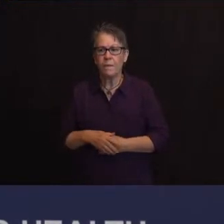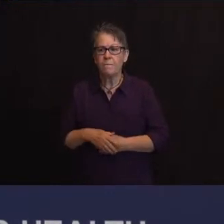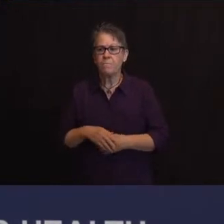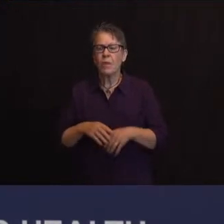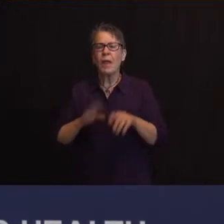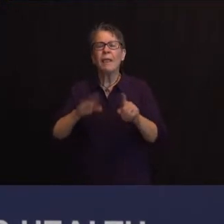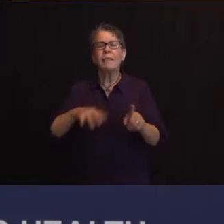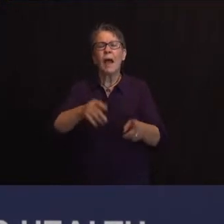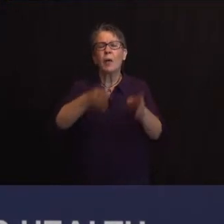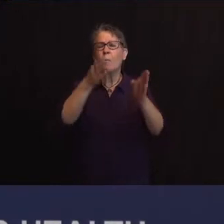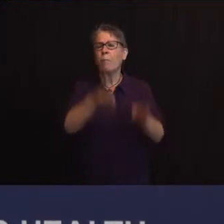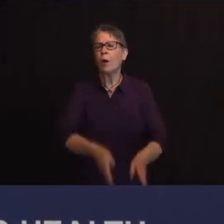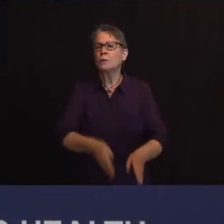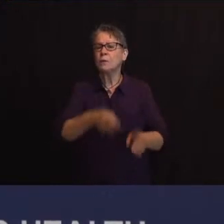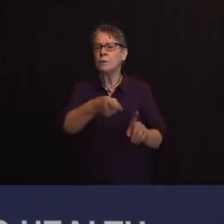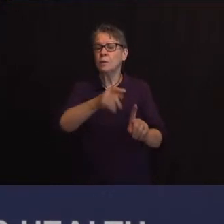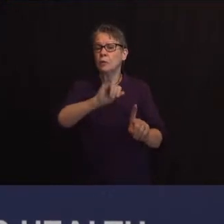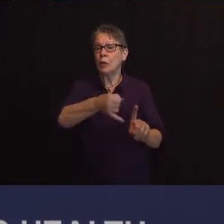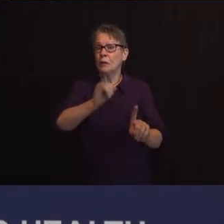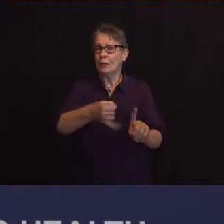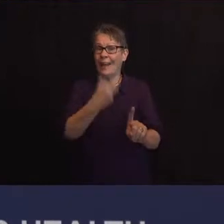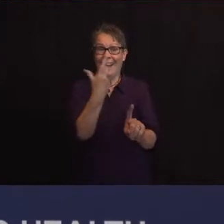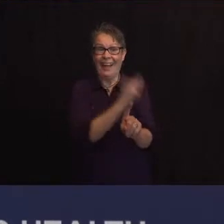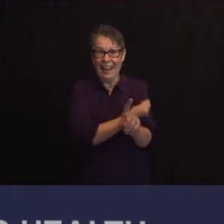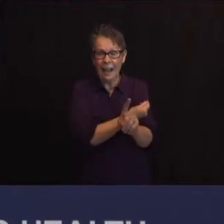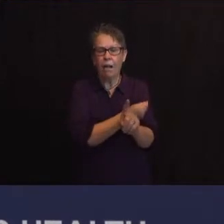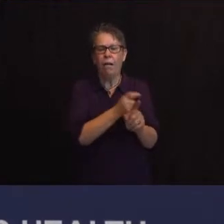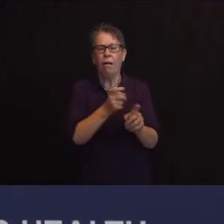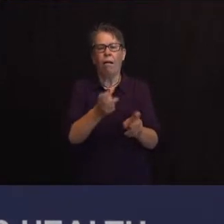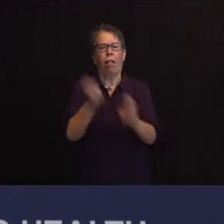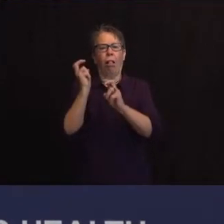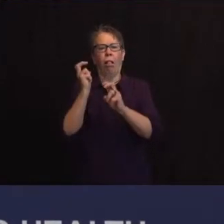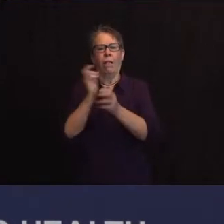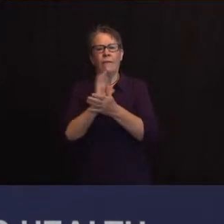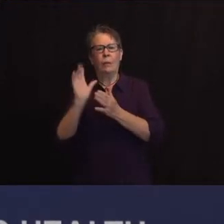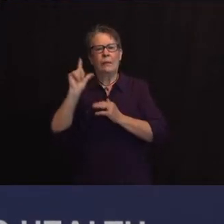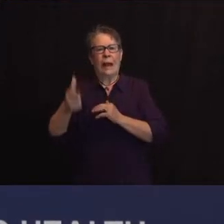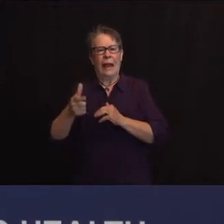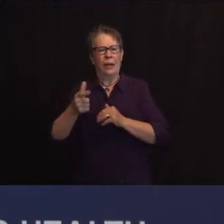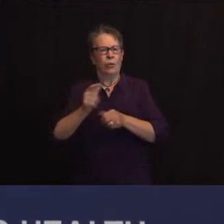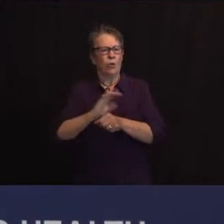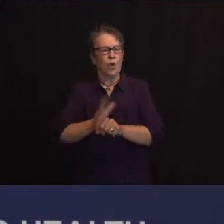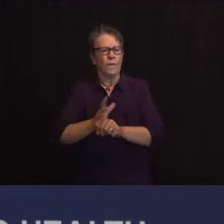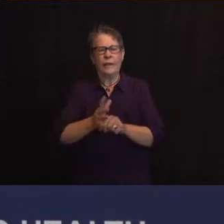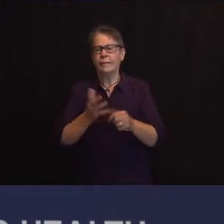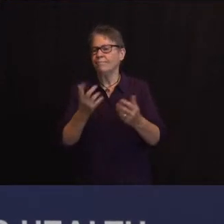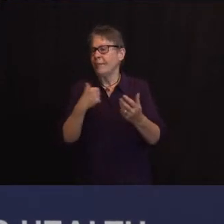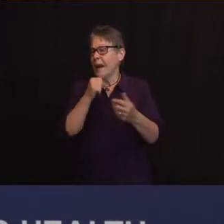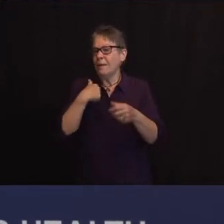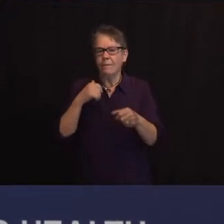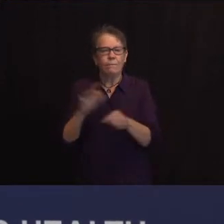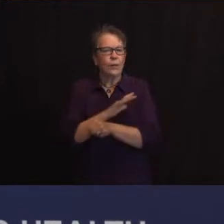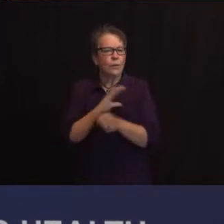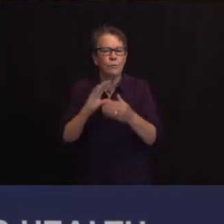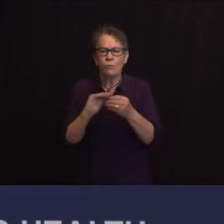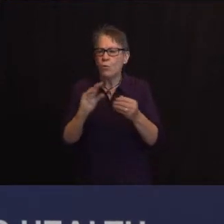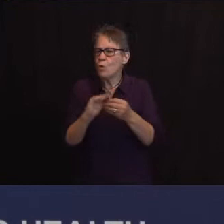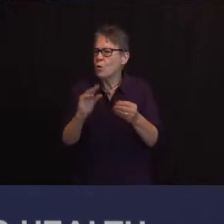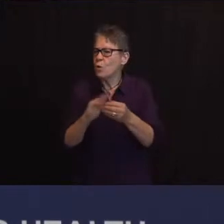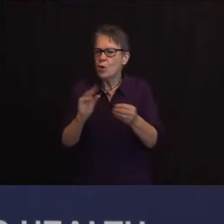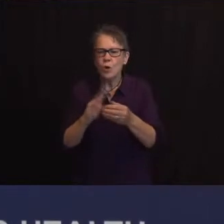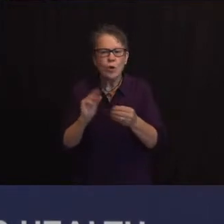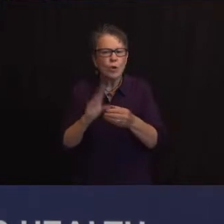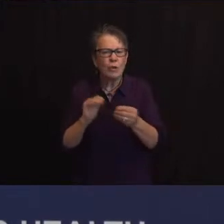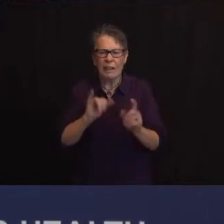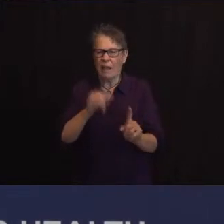and again, without knowing the details, there are so few cases in Jersey, in the country, in the world,